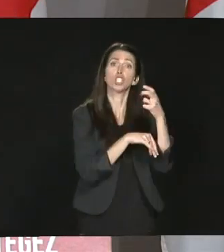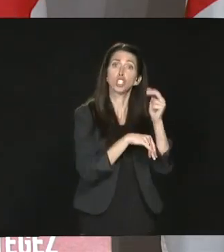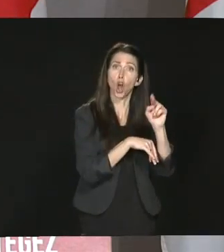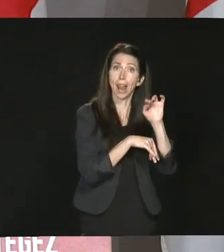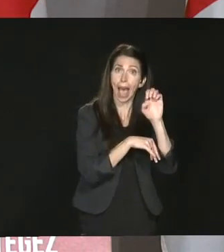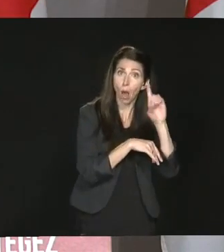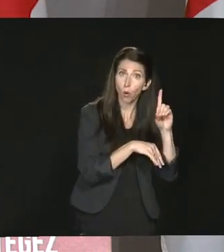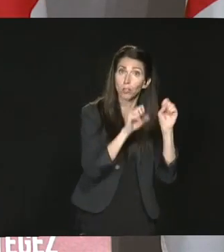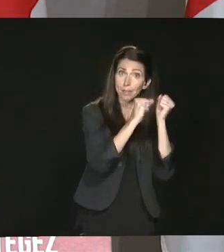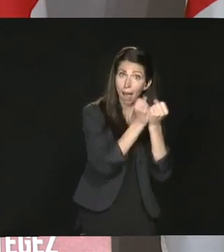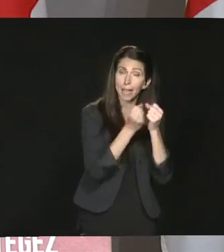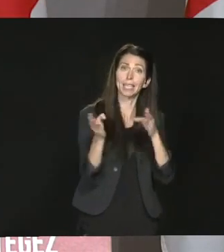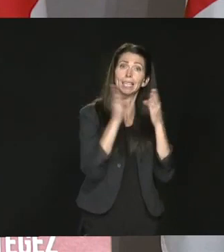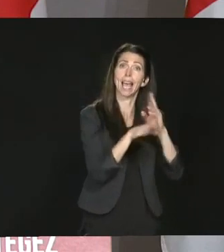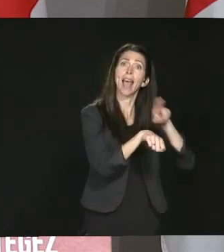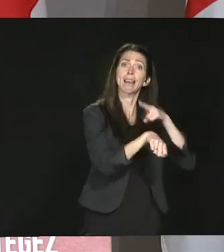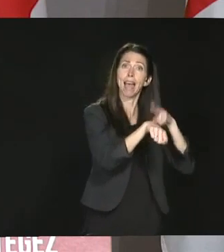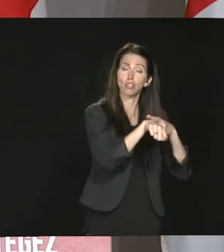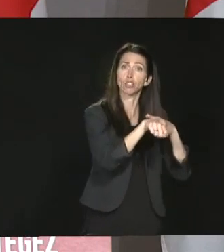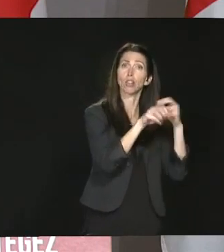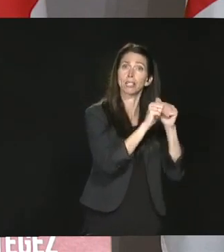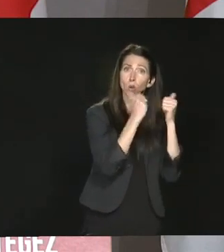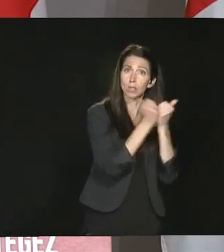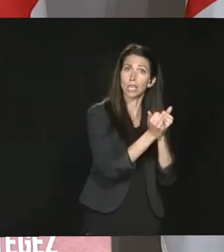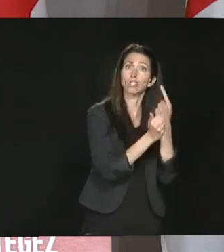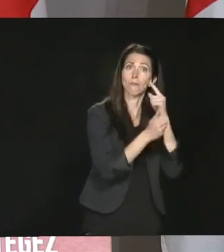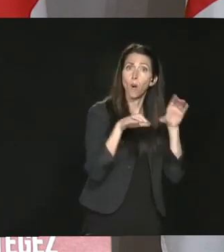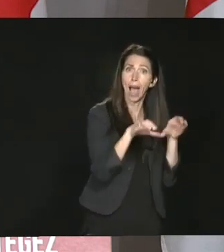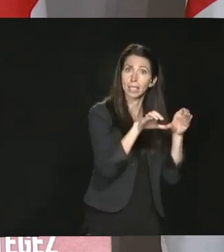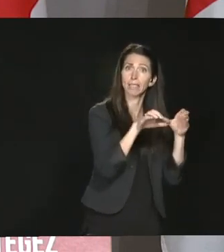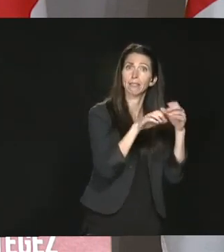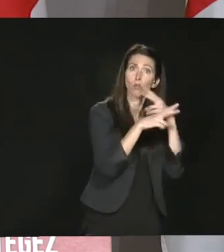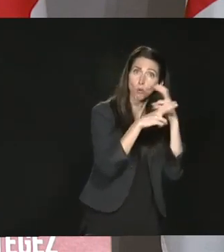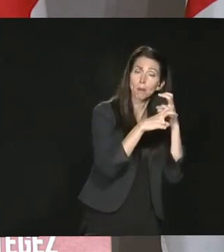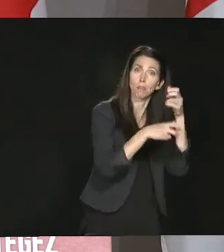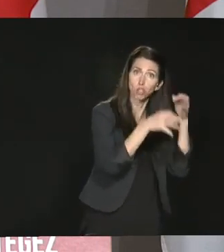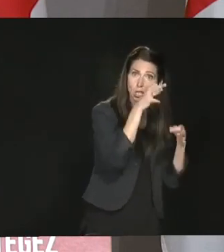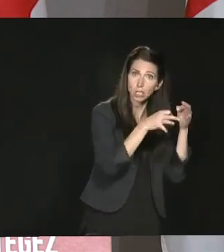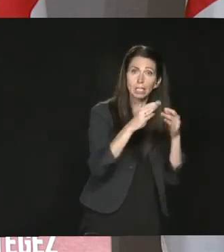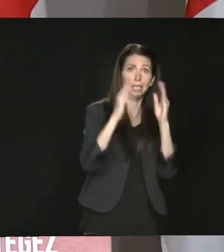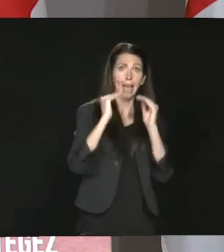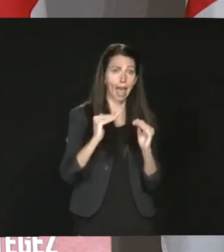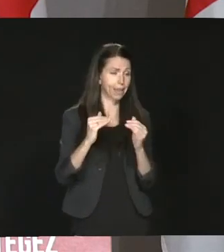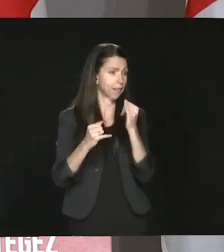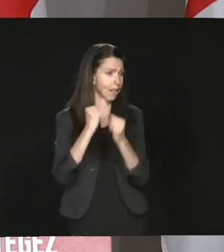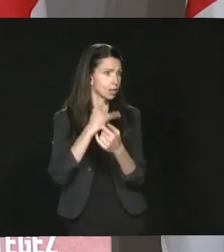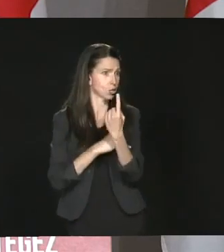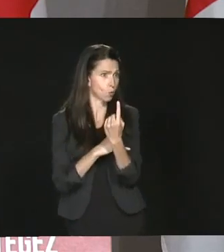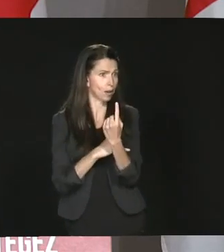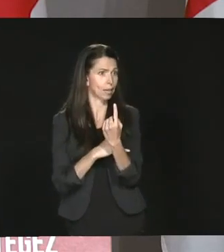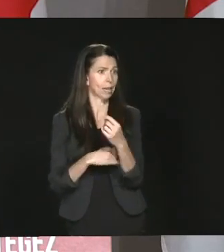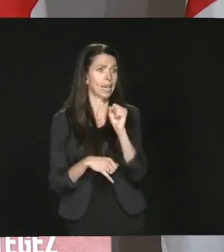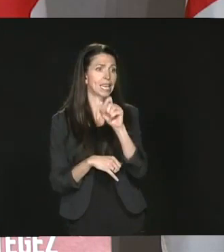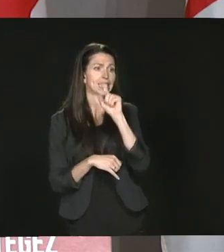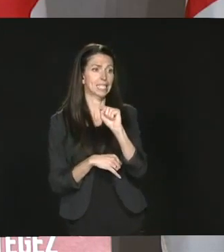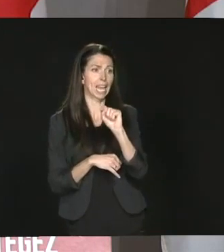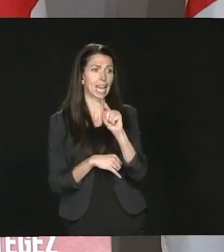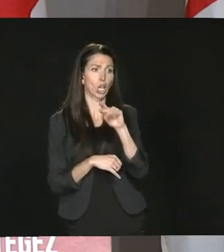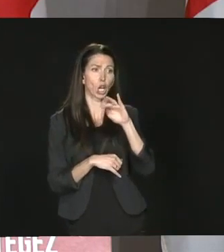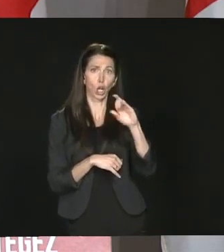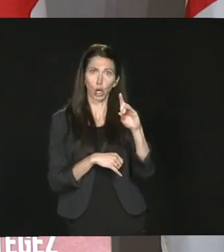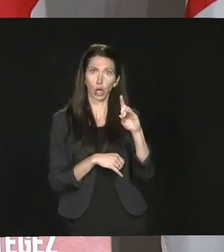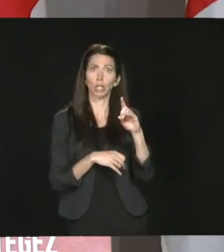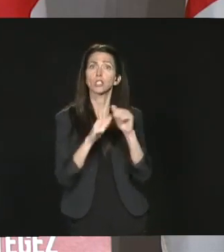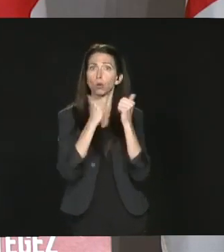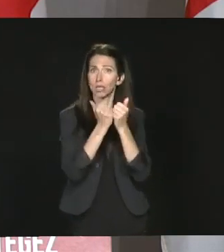Associations Active in Criminal Justice, and the St. Leonard Society of Canada. This funding will support the development of pilot projects to help